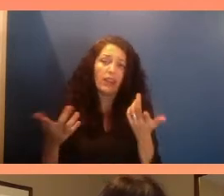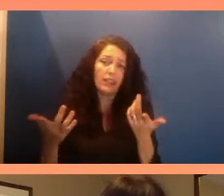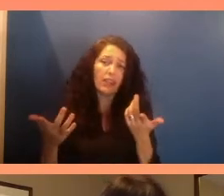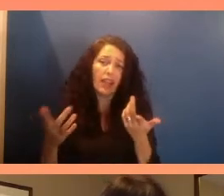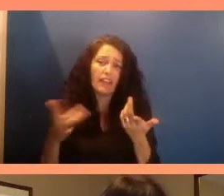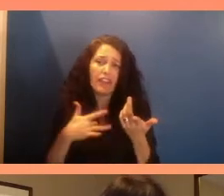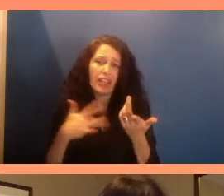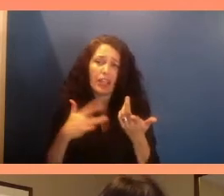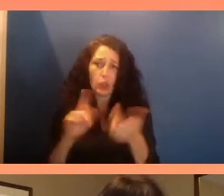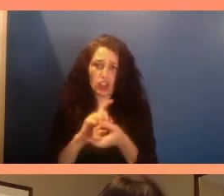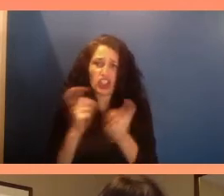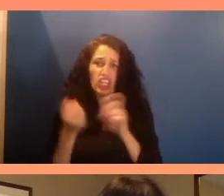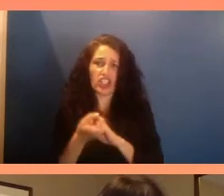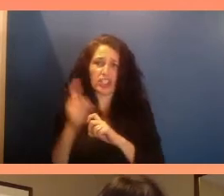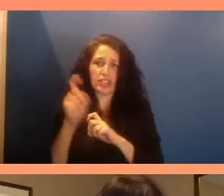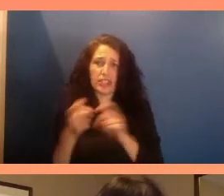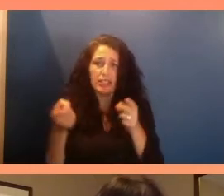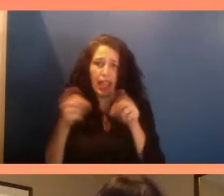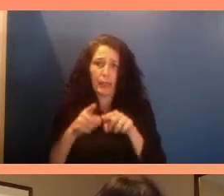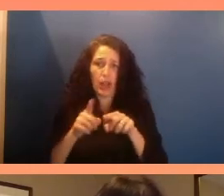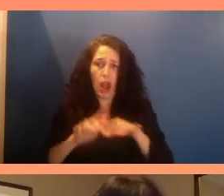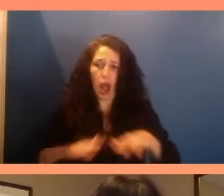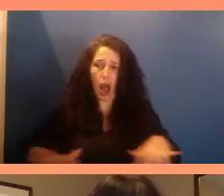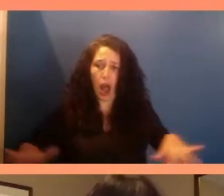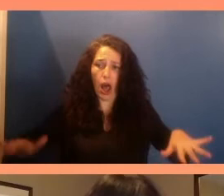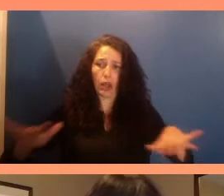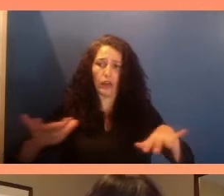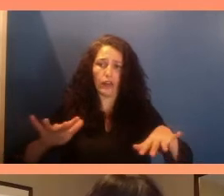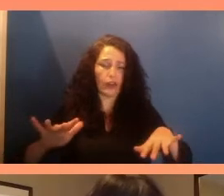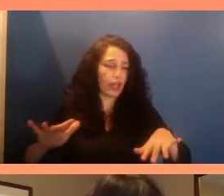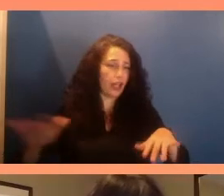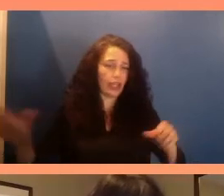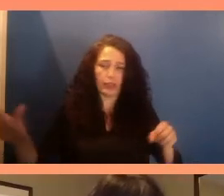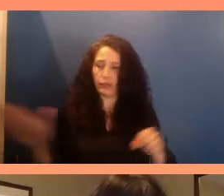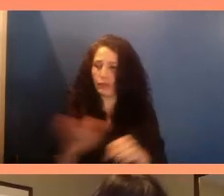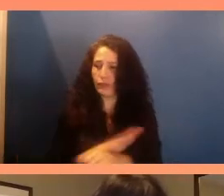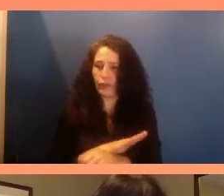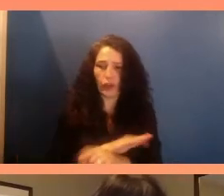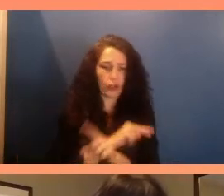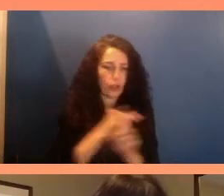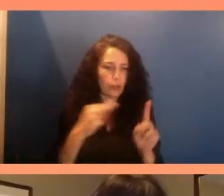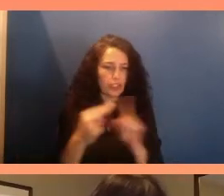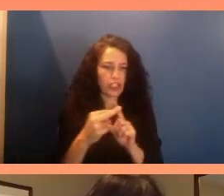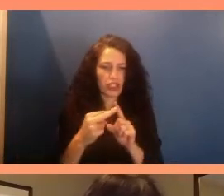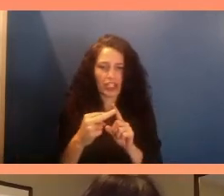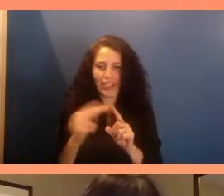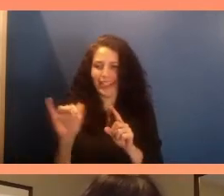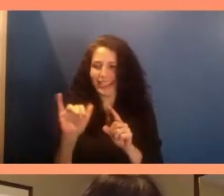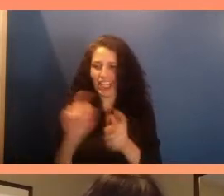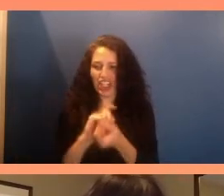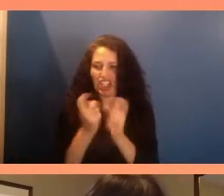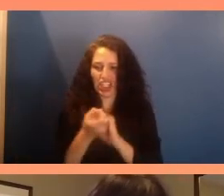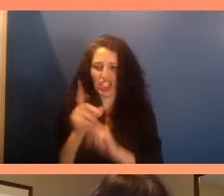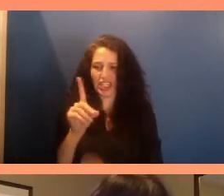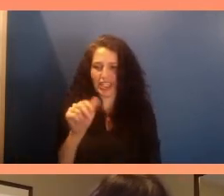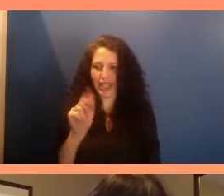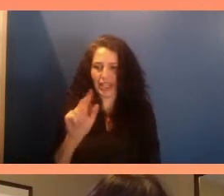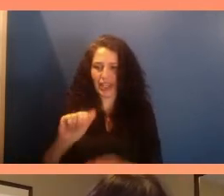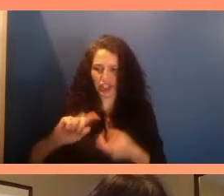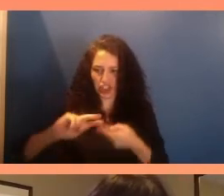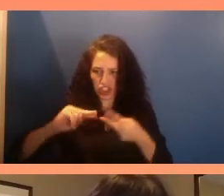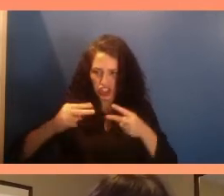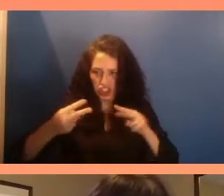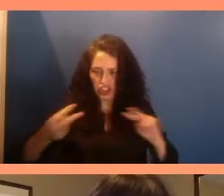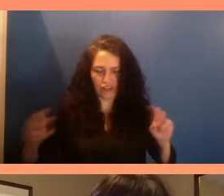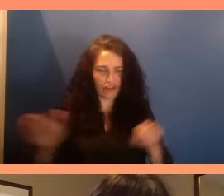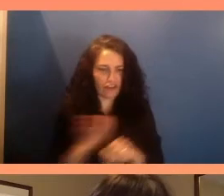to come, they're across the board. We're literally talking about changing the DNA of how we do things and what is normal. And when we are successful in making that